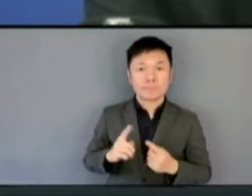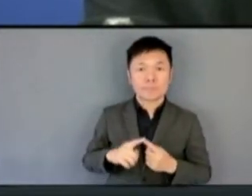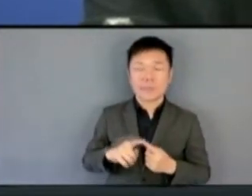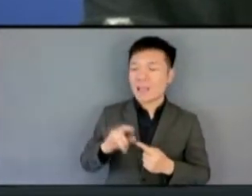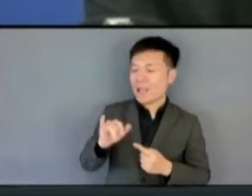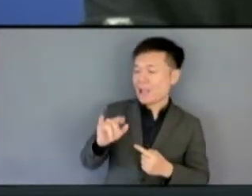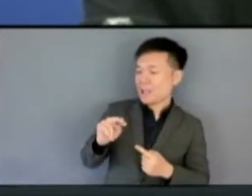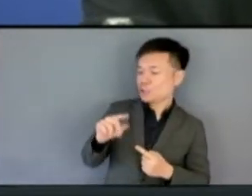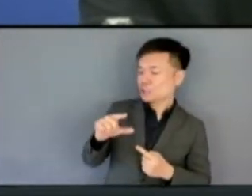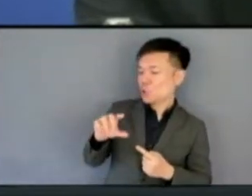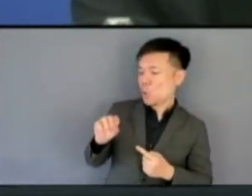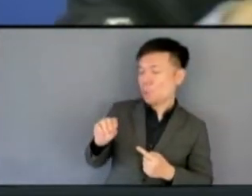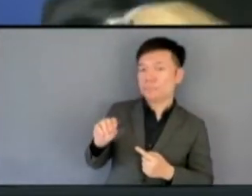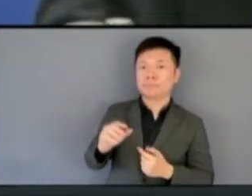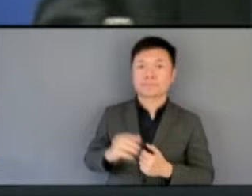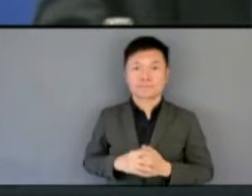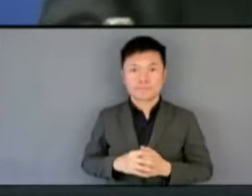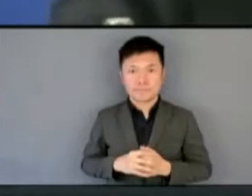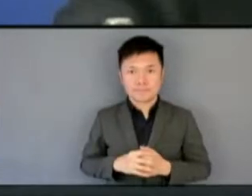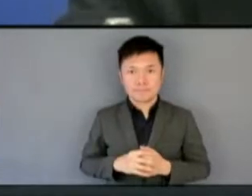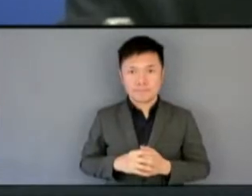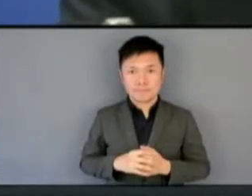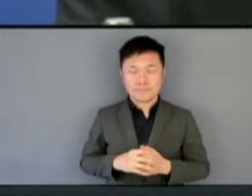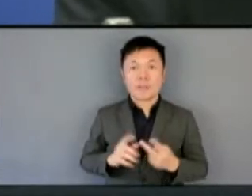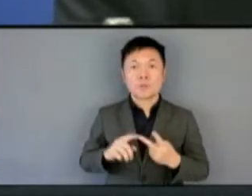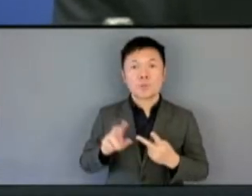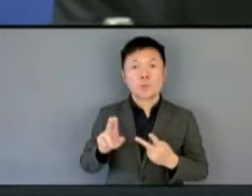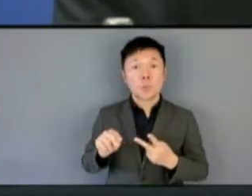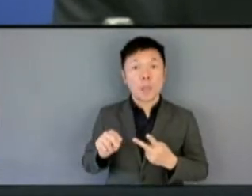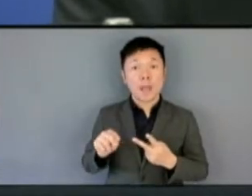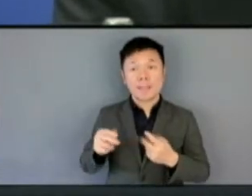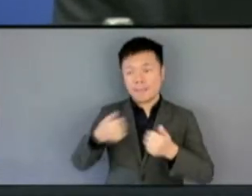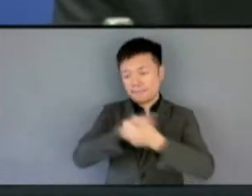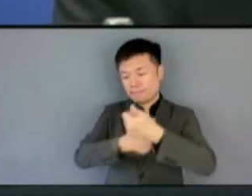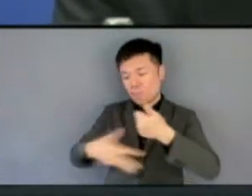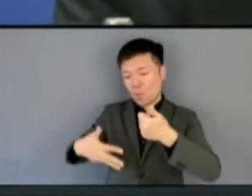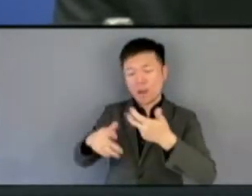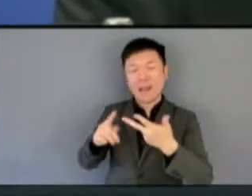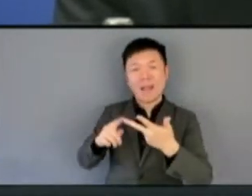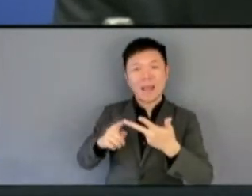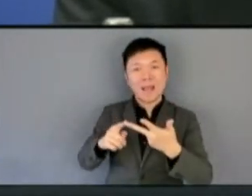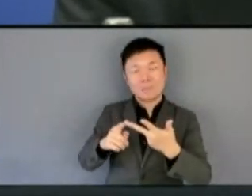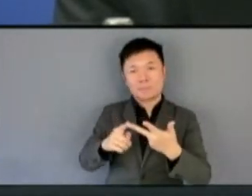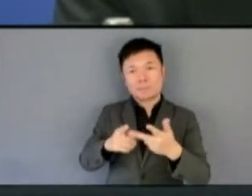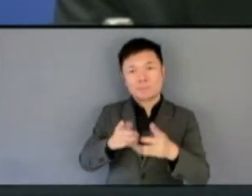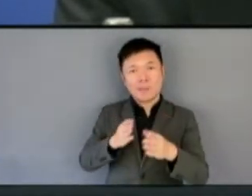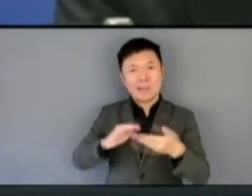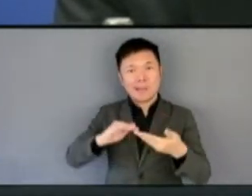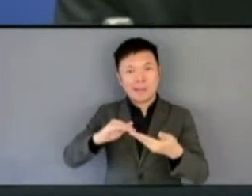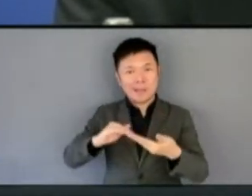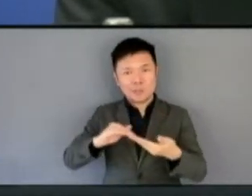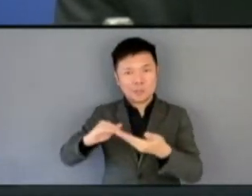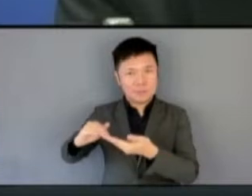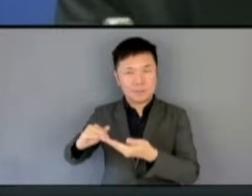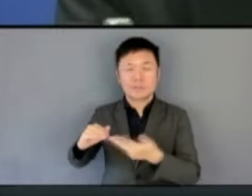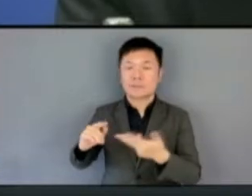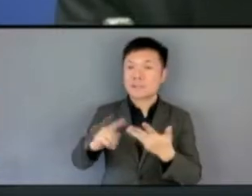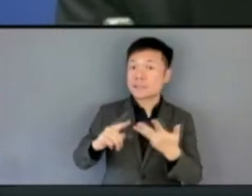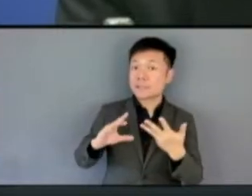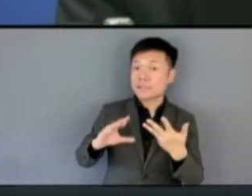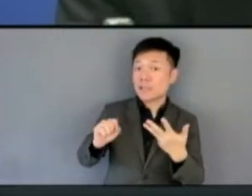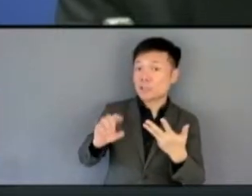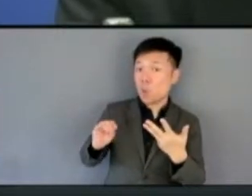intergovernmental organizations, UN bodies and specialized agencies, civil society organizations, and other